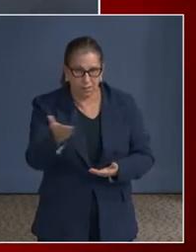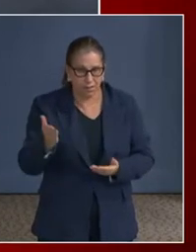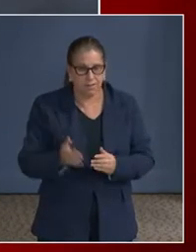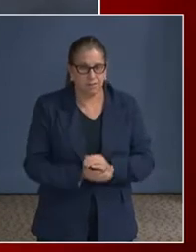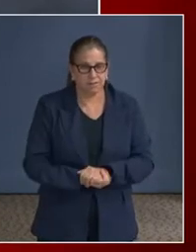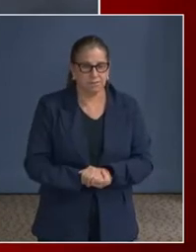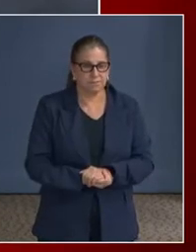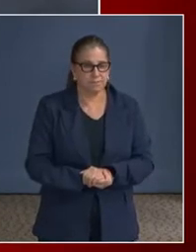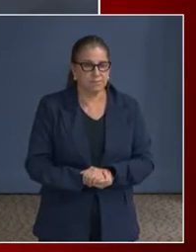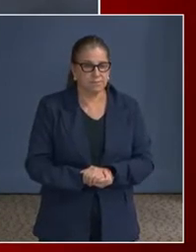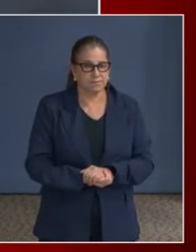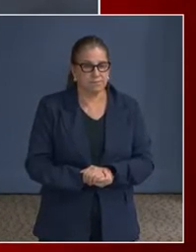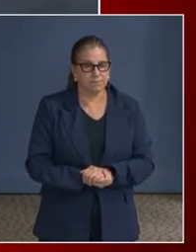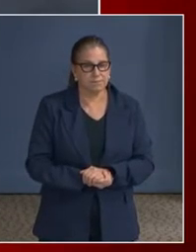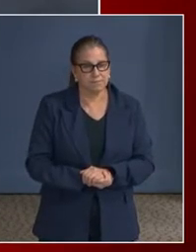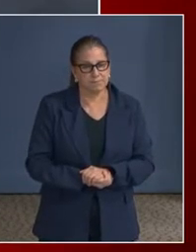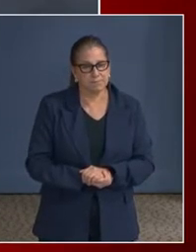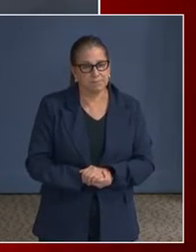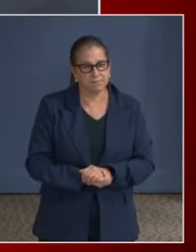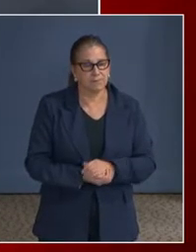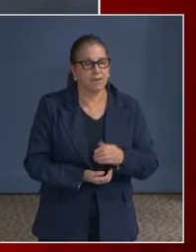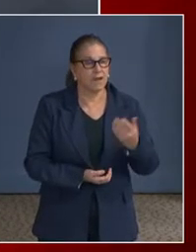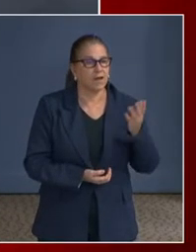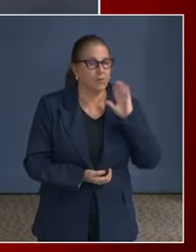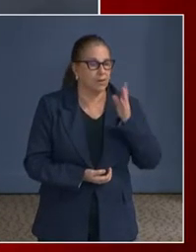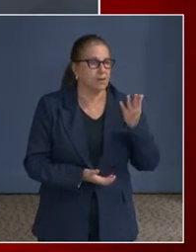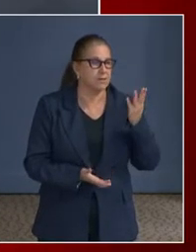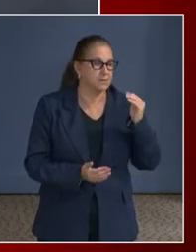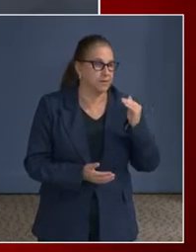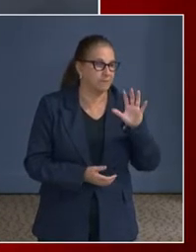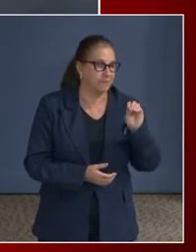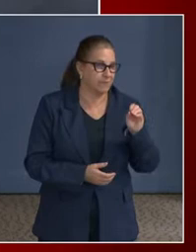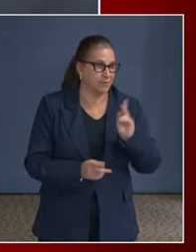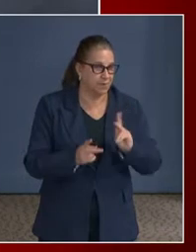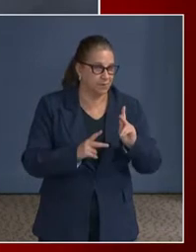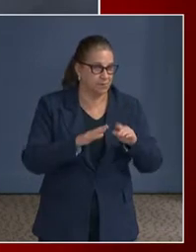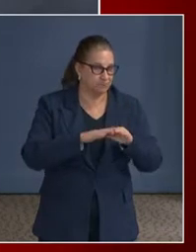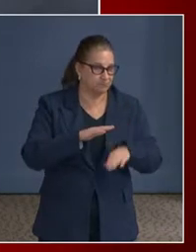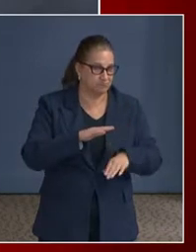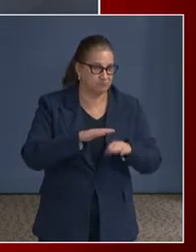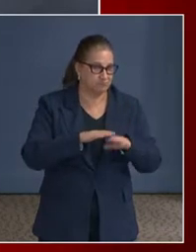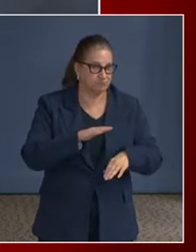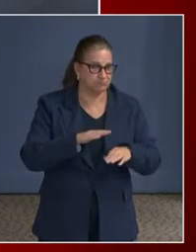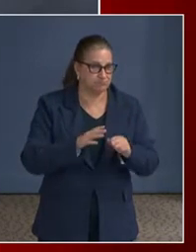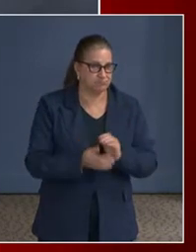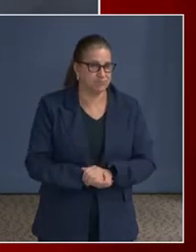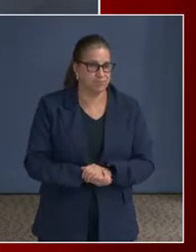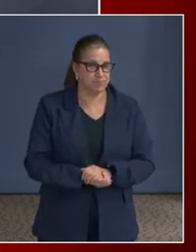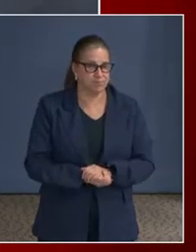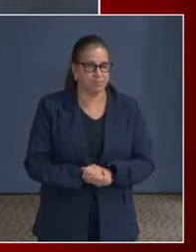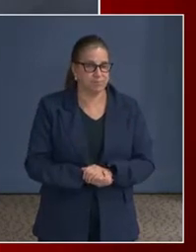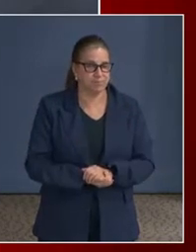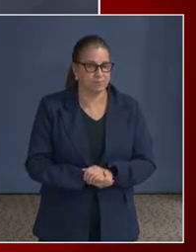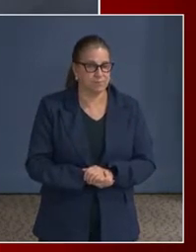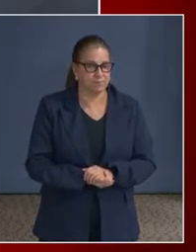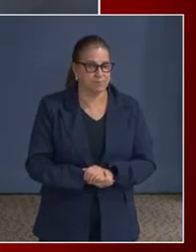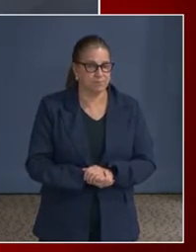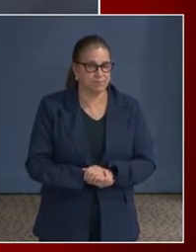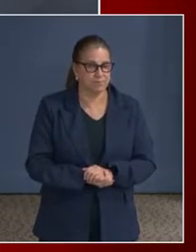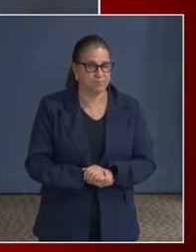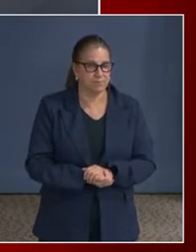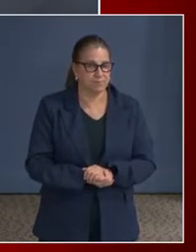the DC Health guidance. And did they have to, other of these events have to apply for waivers or anything to do this? No, because they're staying